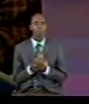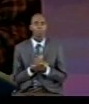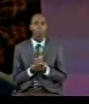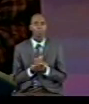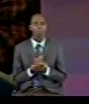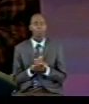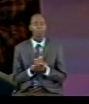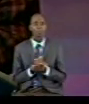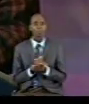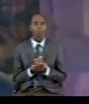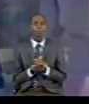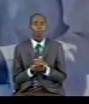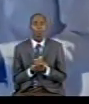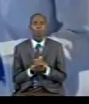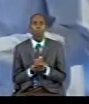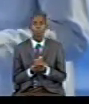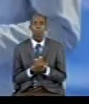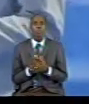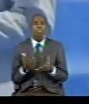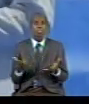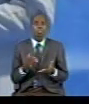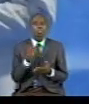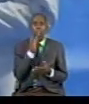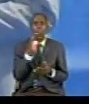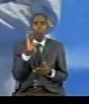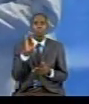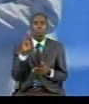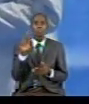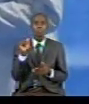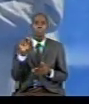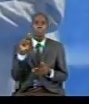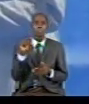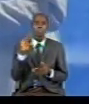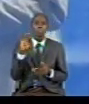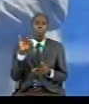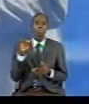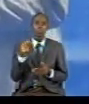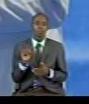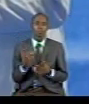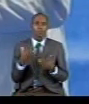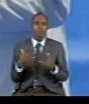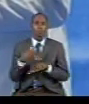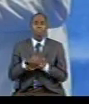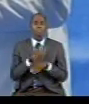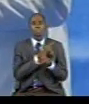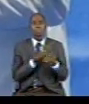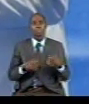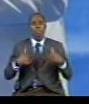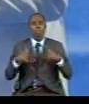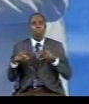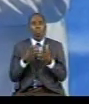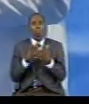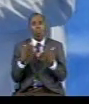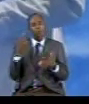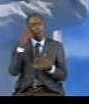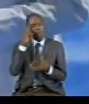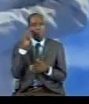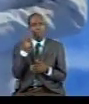We have Francis Emmanuel, and tonight the Lord God Almighty has done something for him. He has to